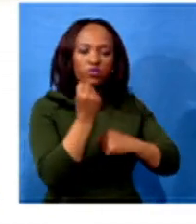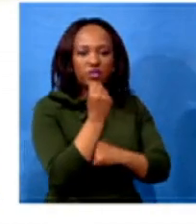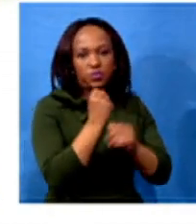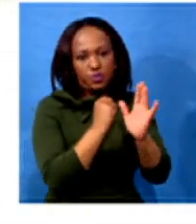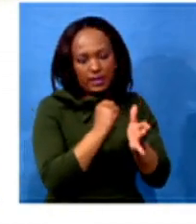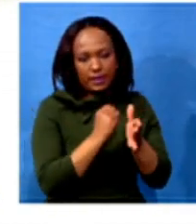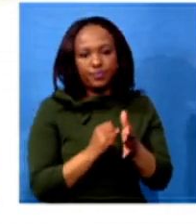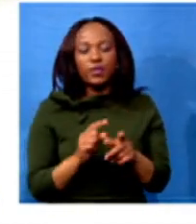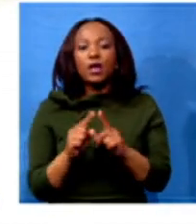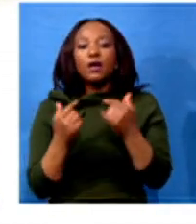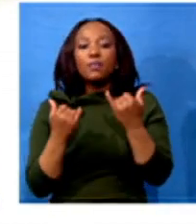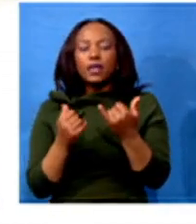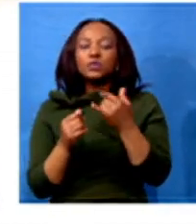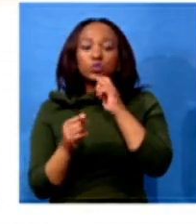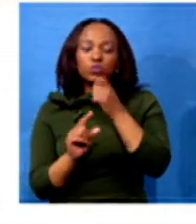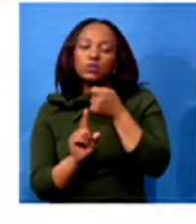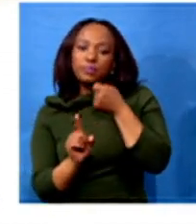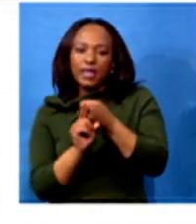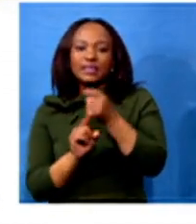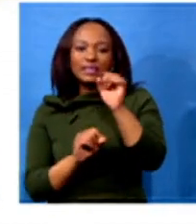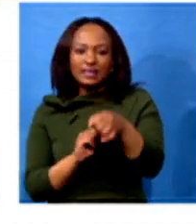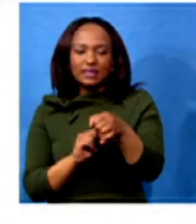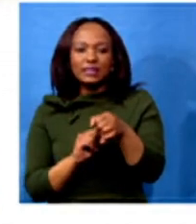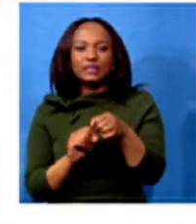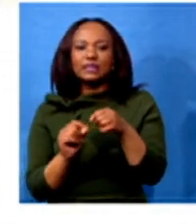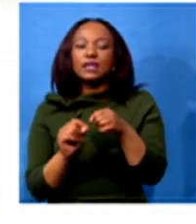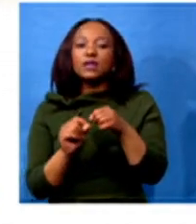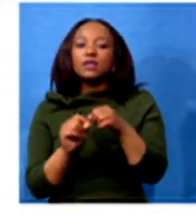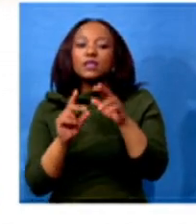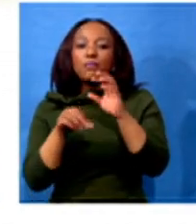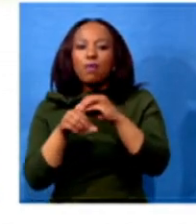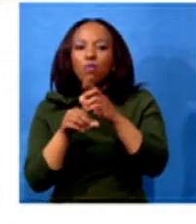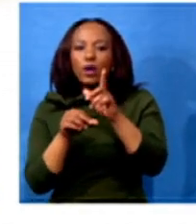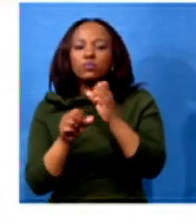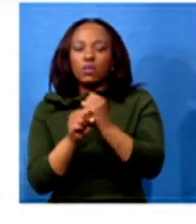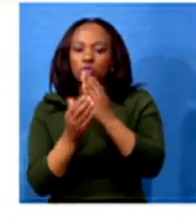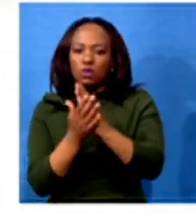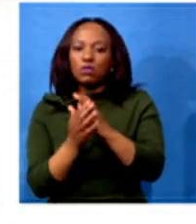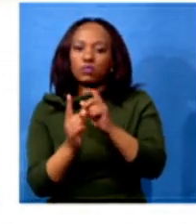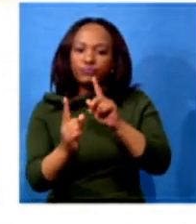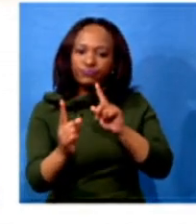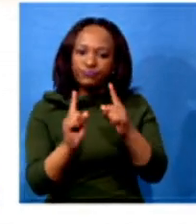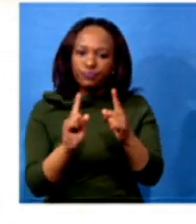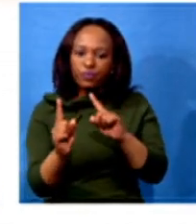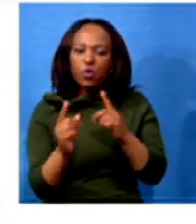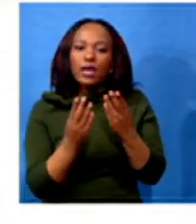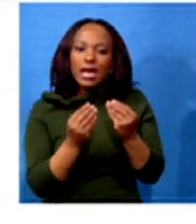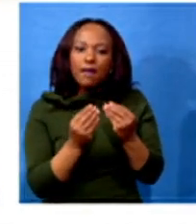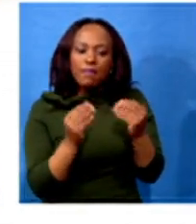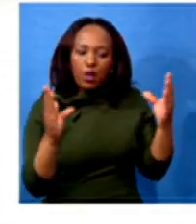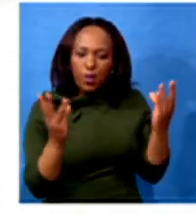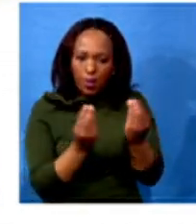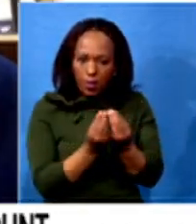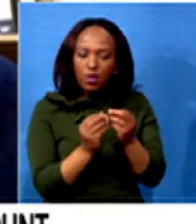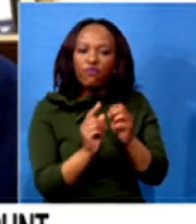because it does impact on issues of social distancing if we continue to have the sheer numbers that we have at the post